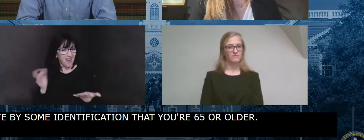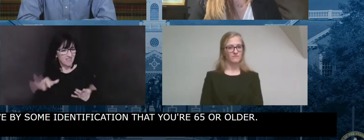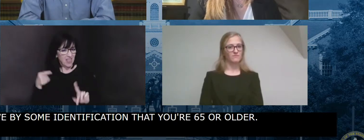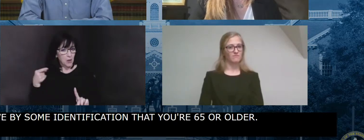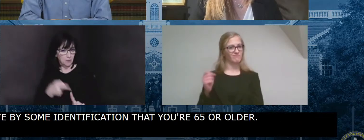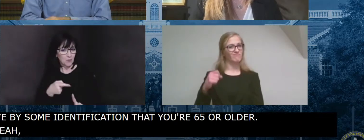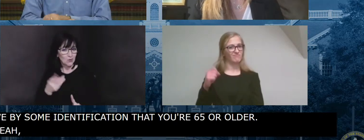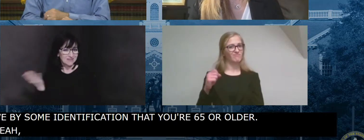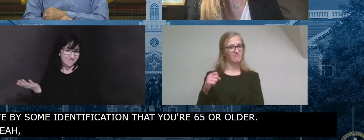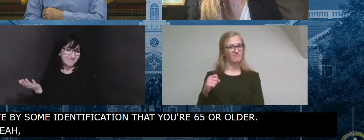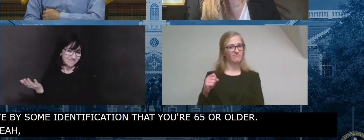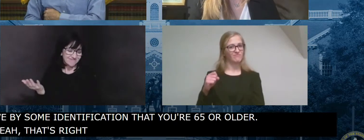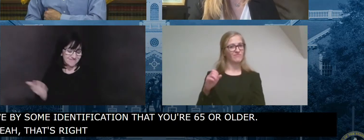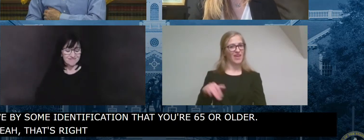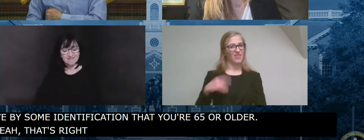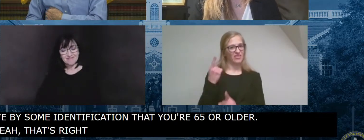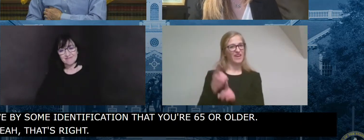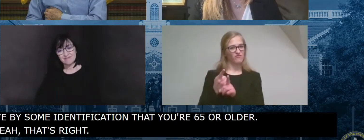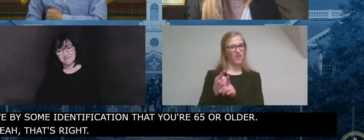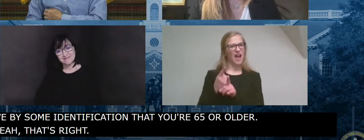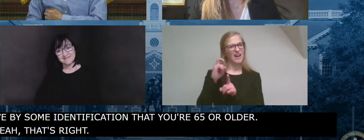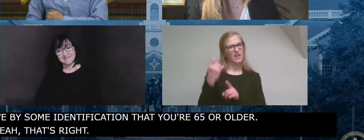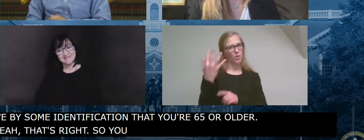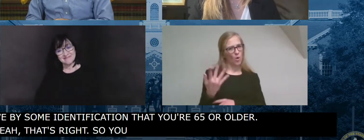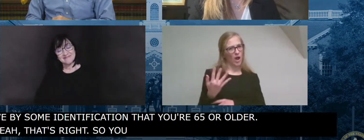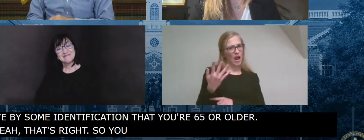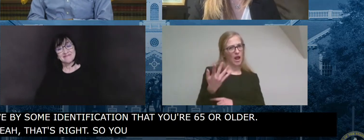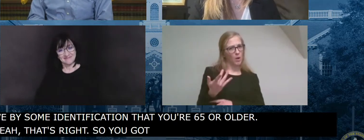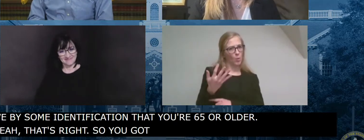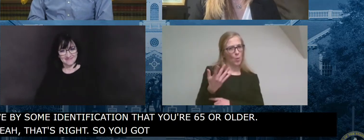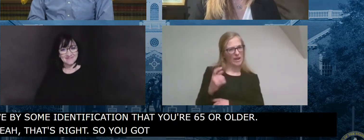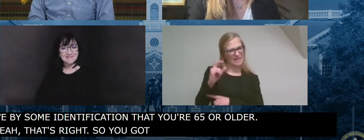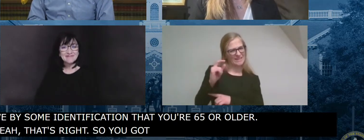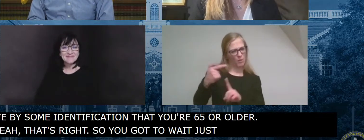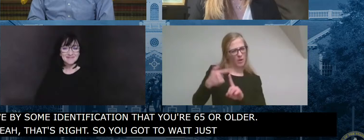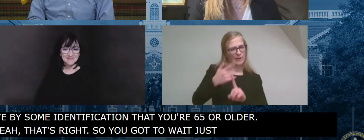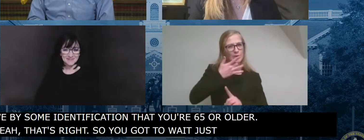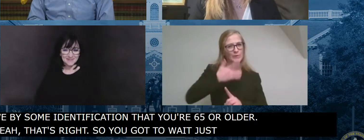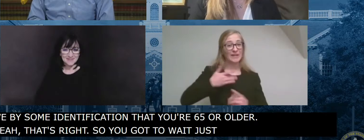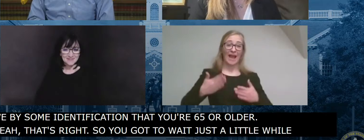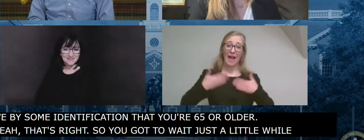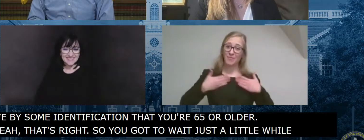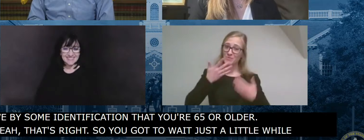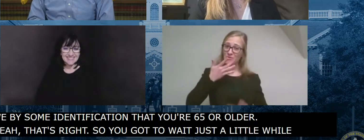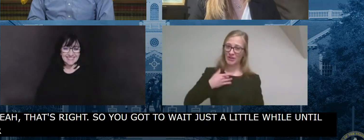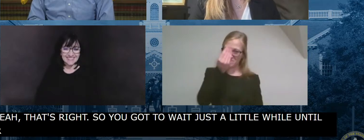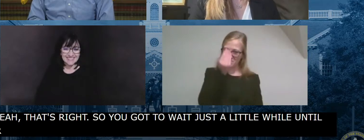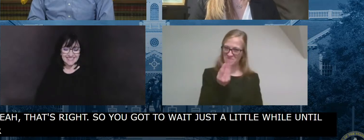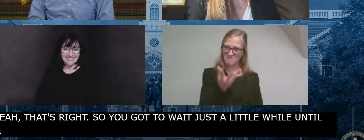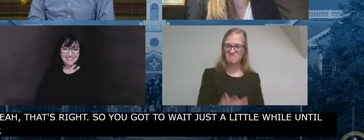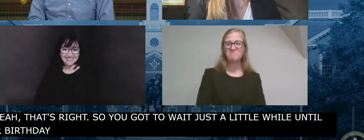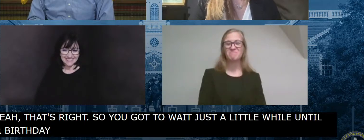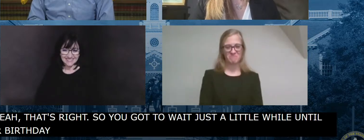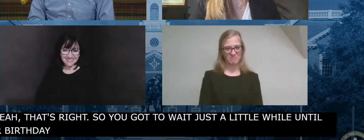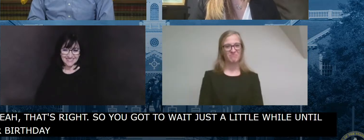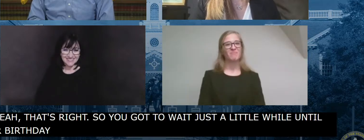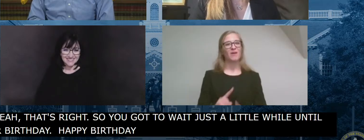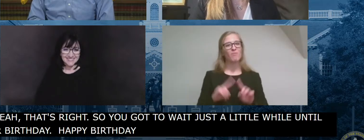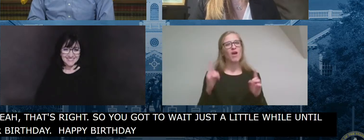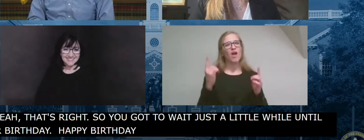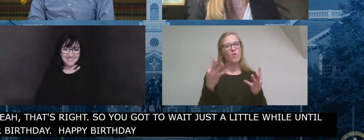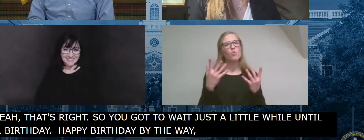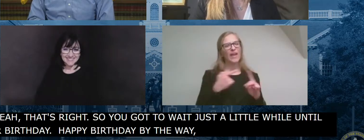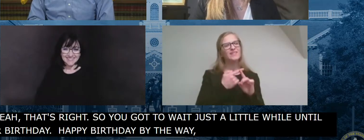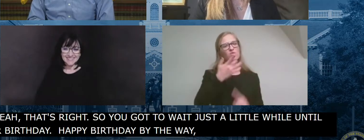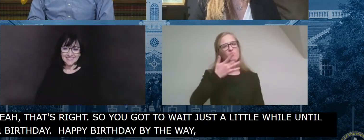that's right. So you gotta wait just a little while till your birthday. Happy birthday, by the way. But wait till your